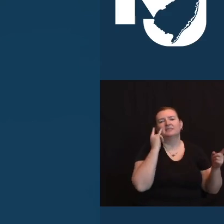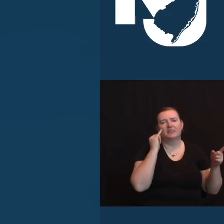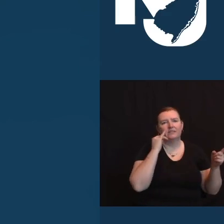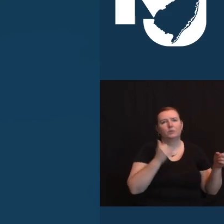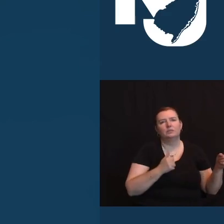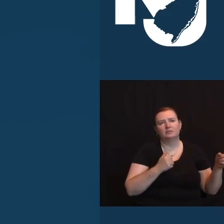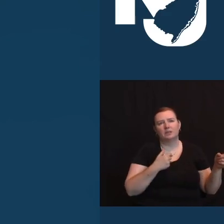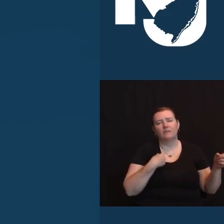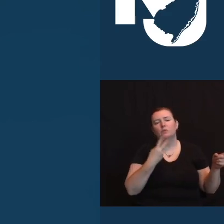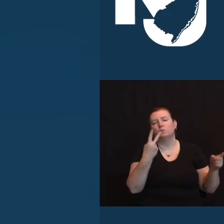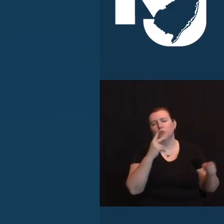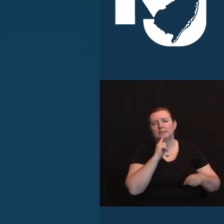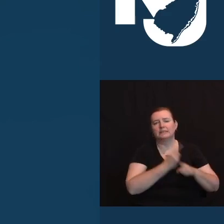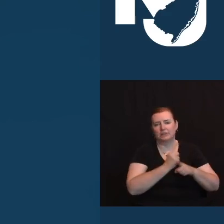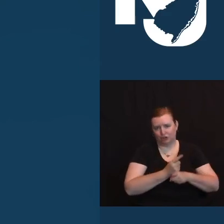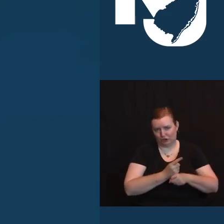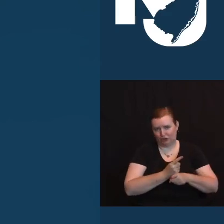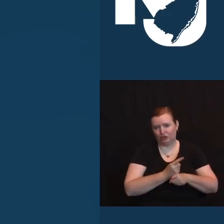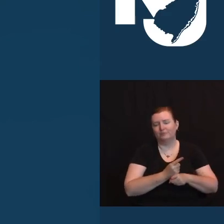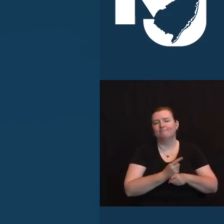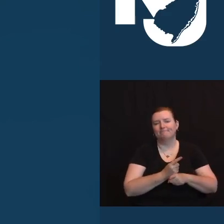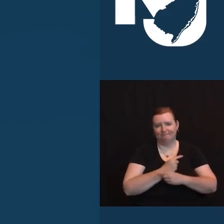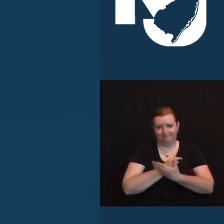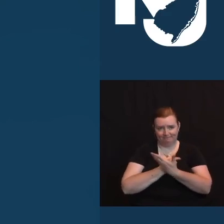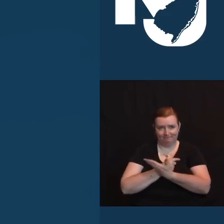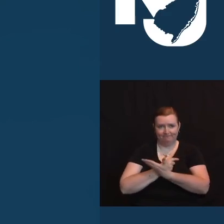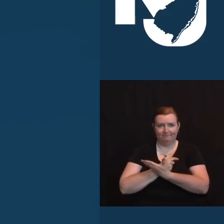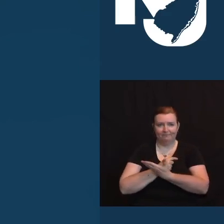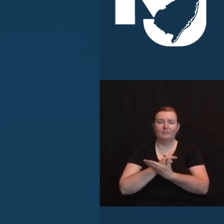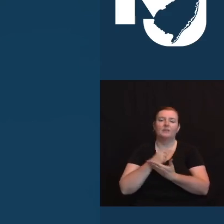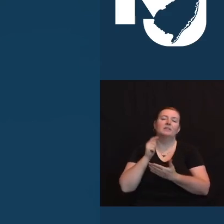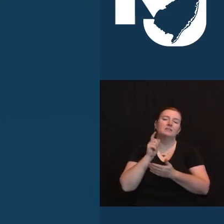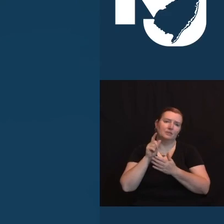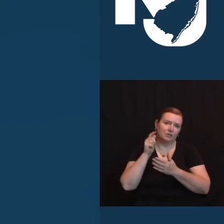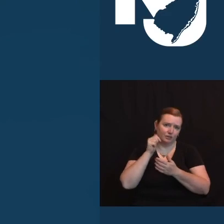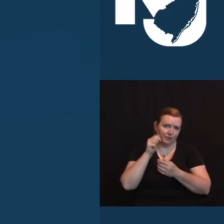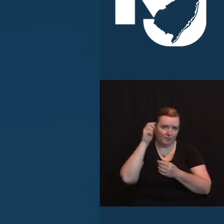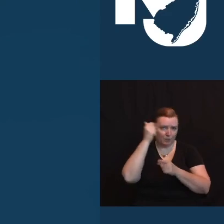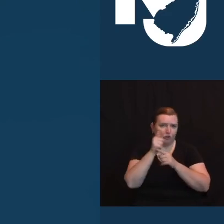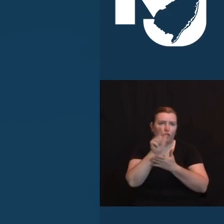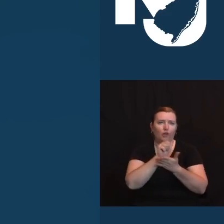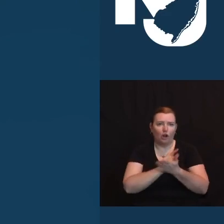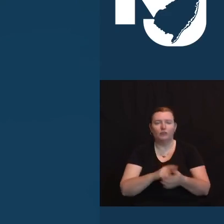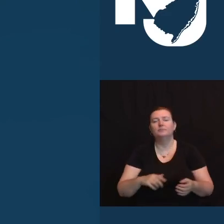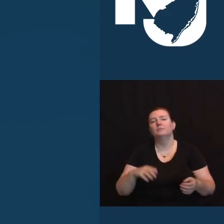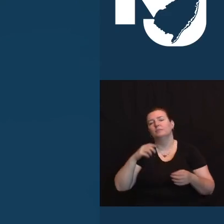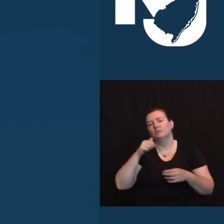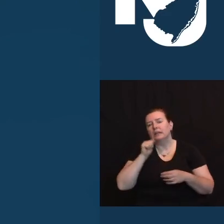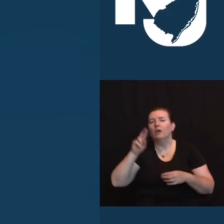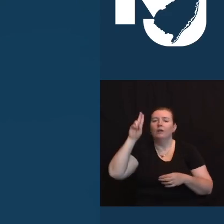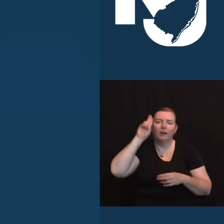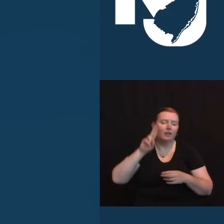Phyllis, his sisters and brother-in-law, and many nieces and nephews, in addition to countless friends. May God bless and watch over you, Winston,